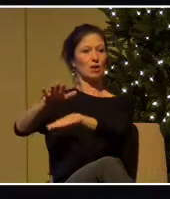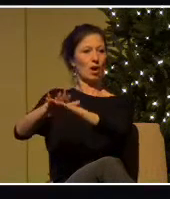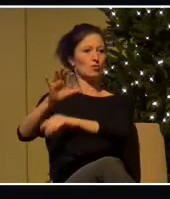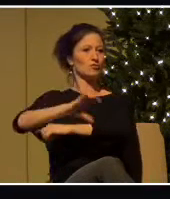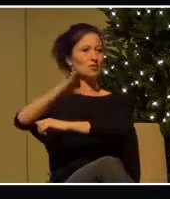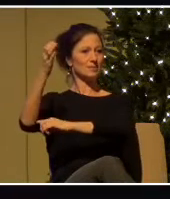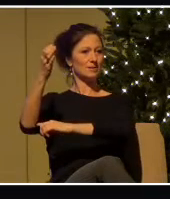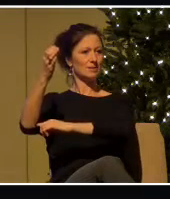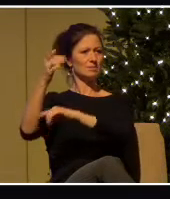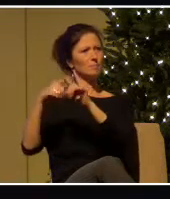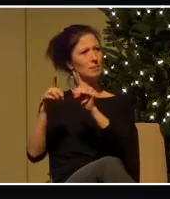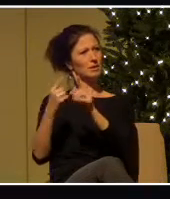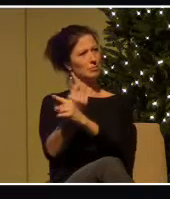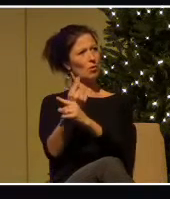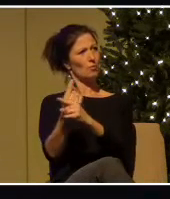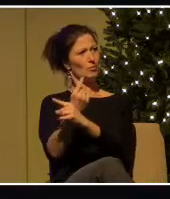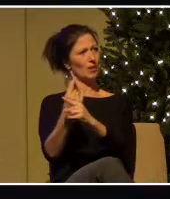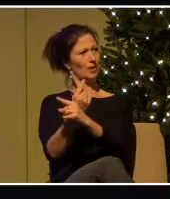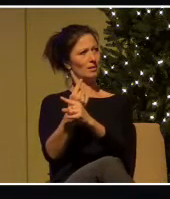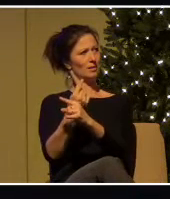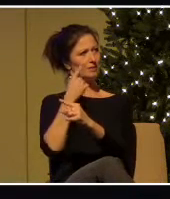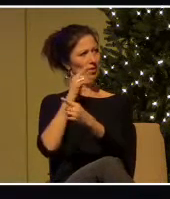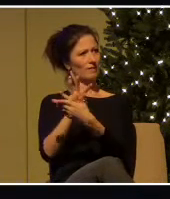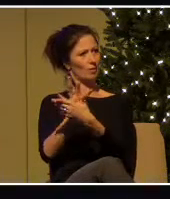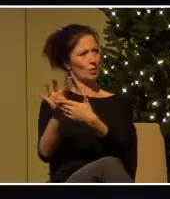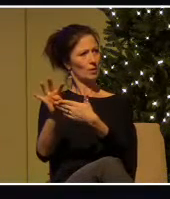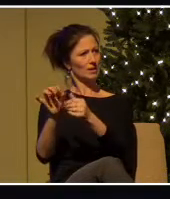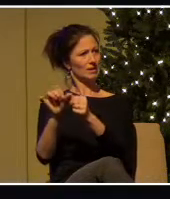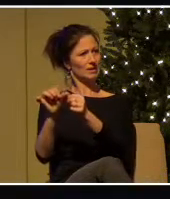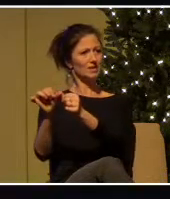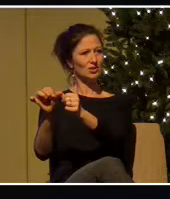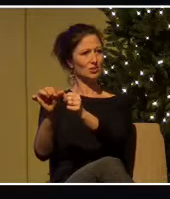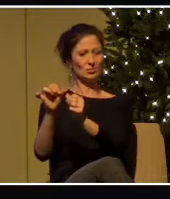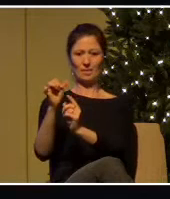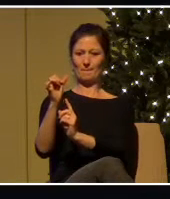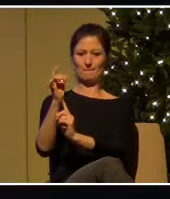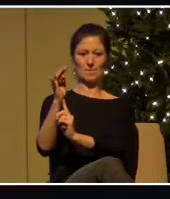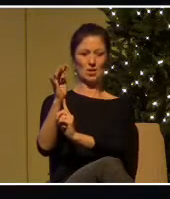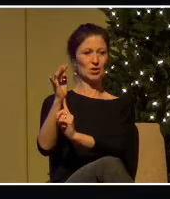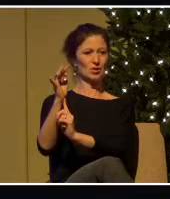But it's appropriate to have it burning. Because Jesus is the light.